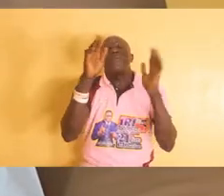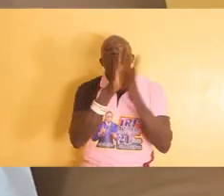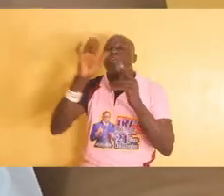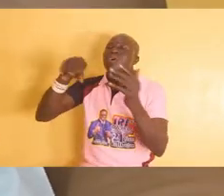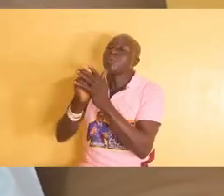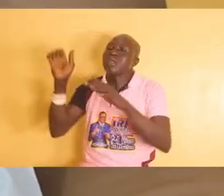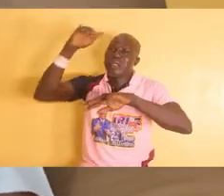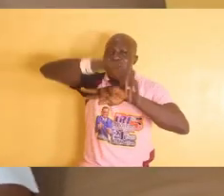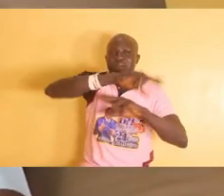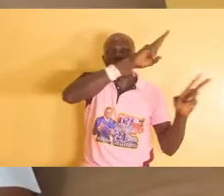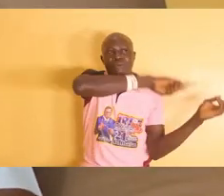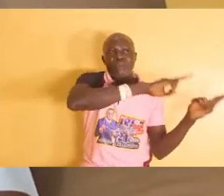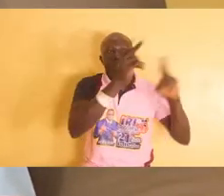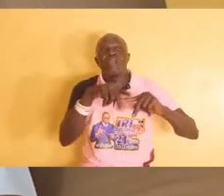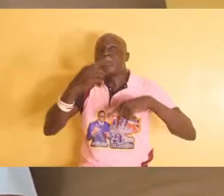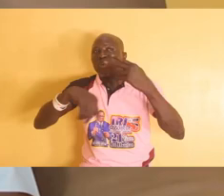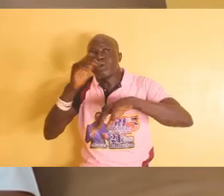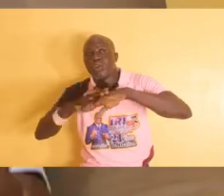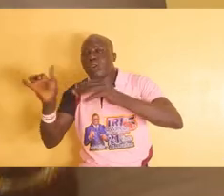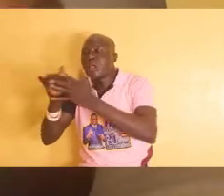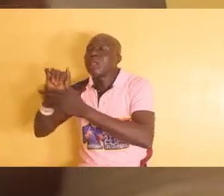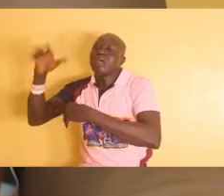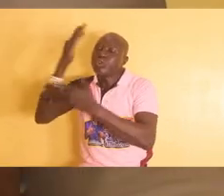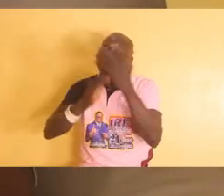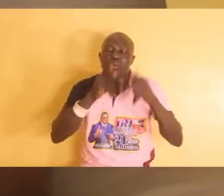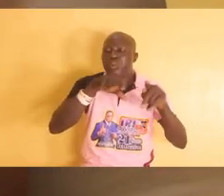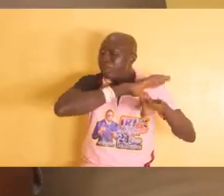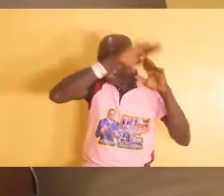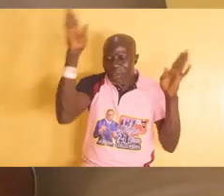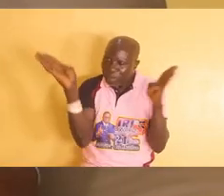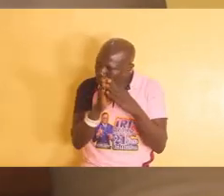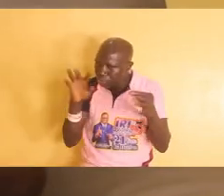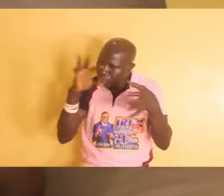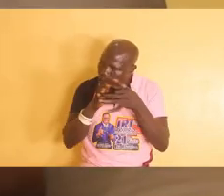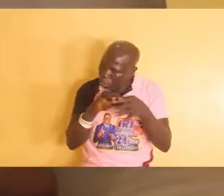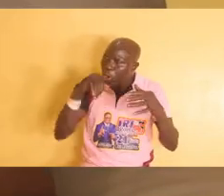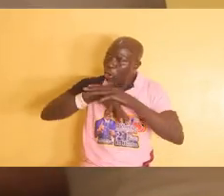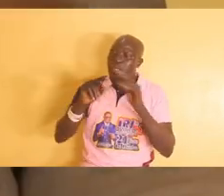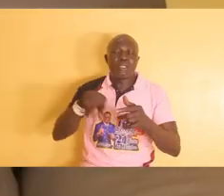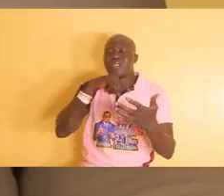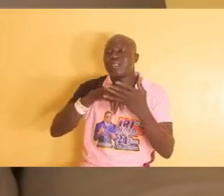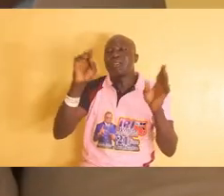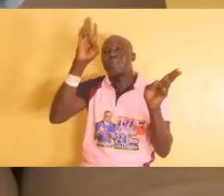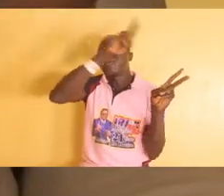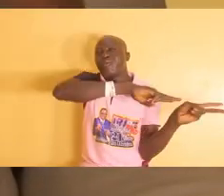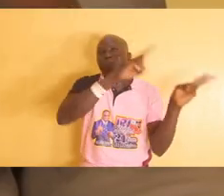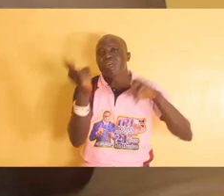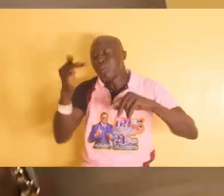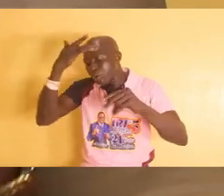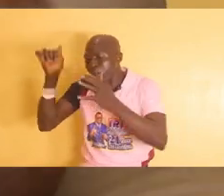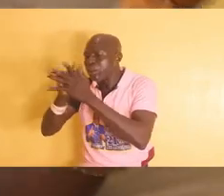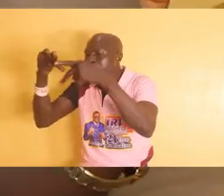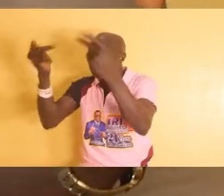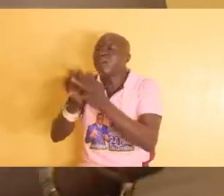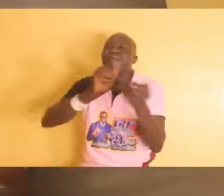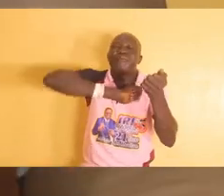program, this vigil, is ongoing. Some people have not joined us in that vigil. You say